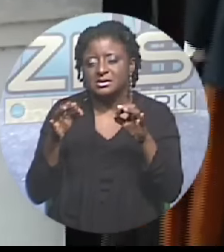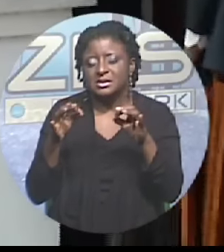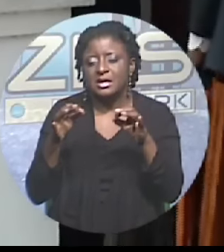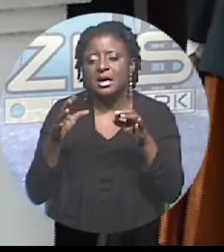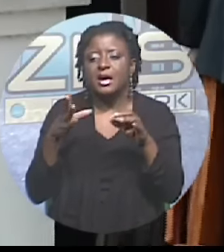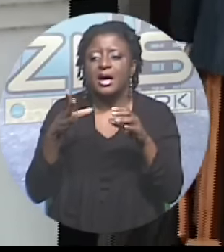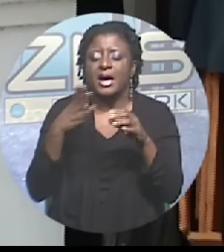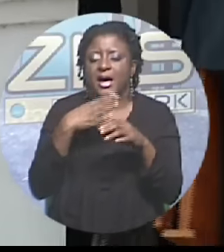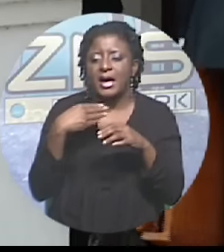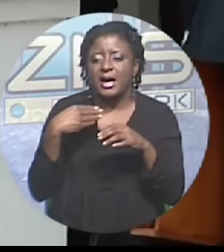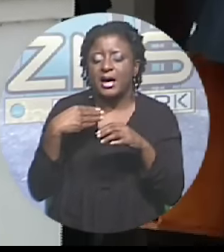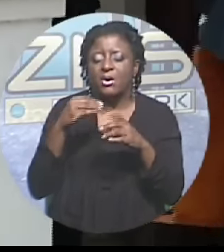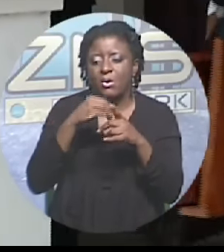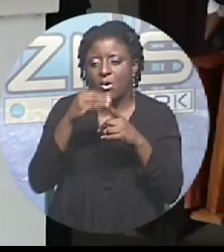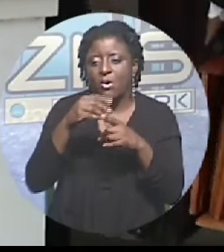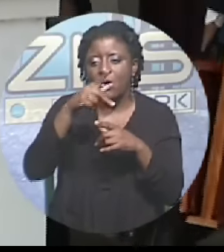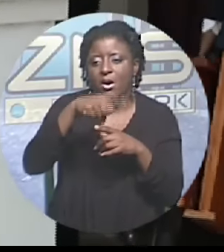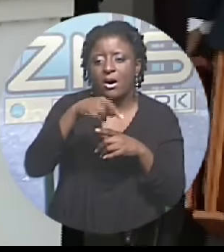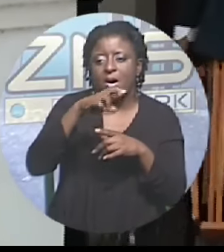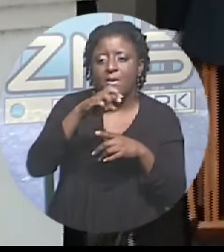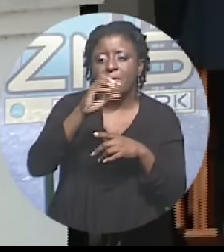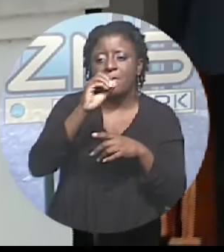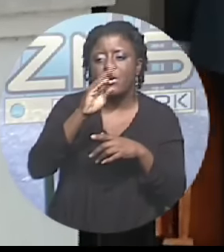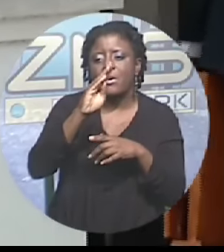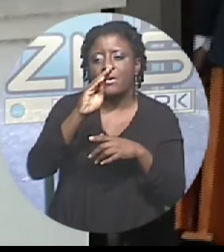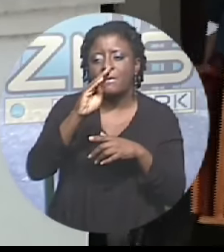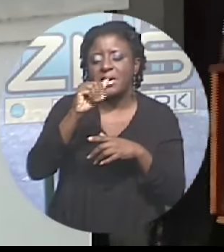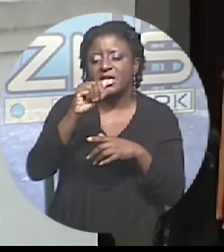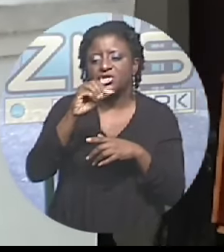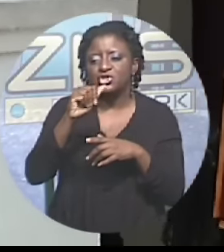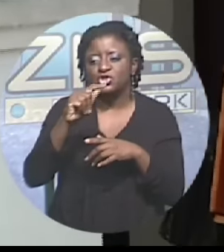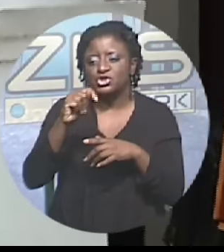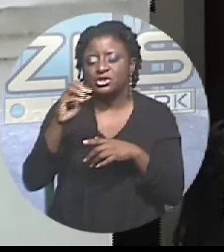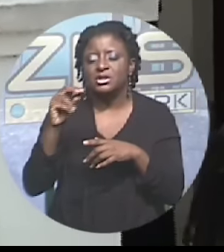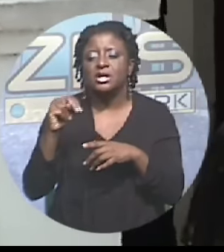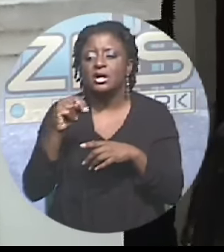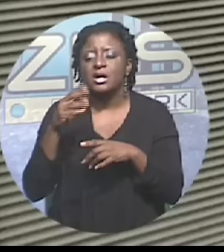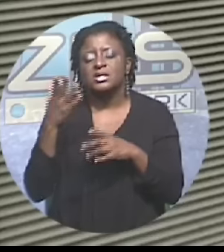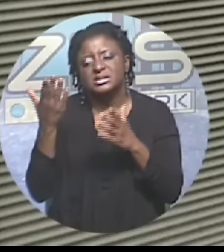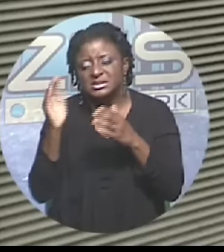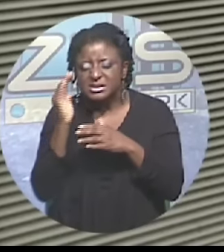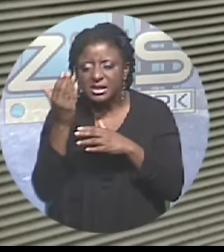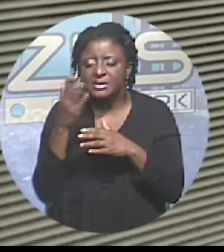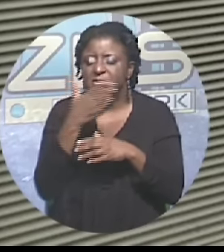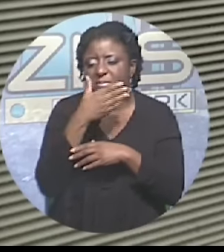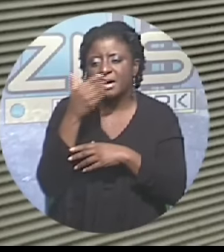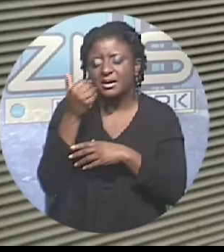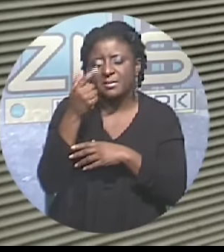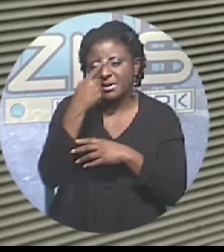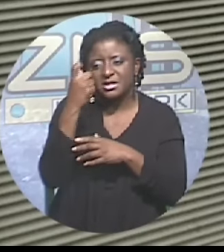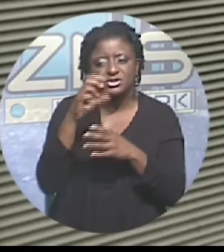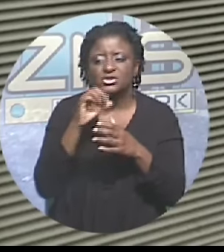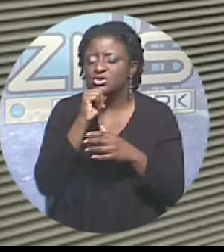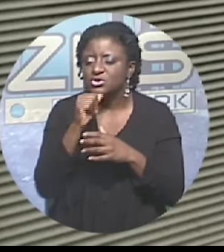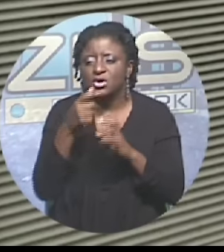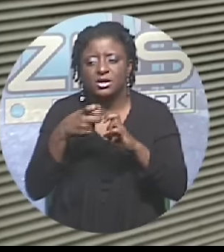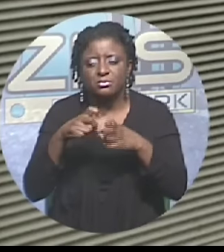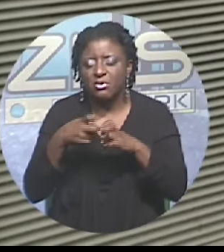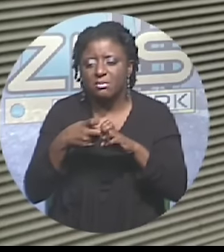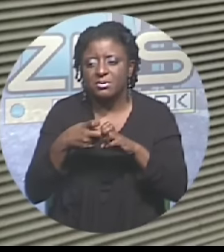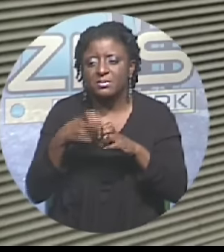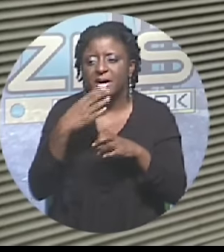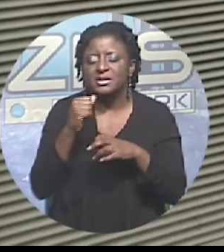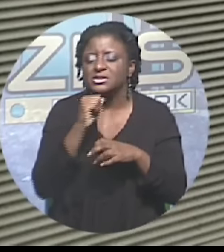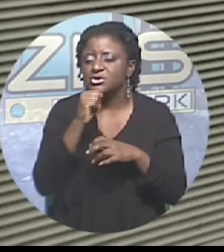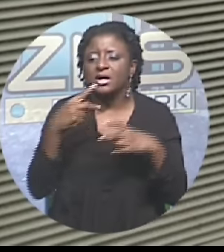more appropriate, as Vasili is not a menace to society and does not have a criminal record. But Acting Director of Public